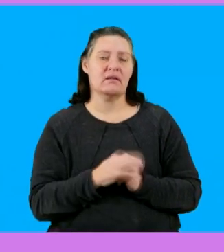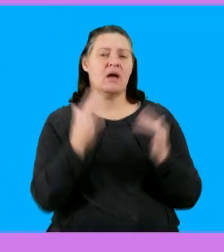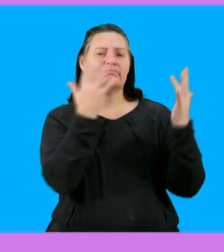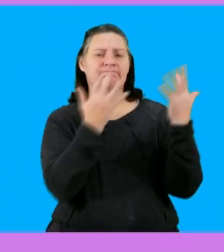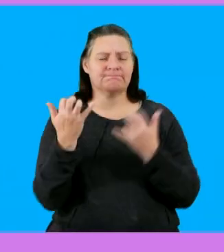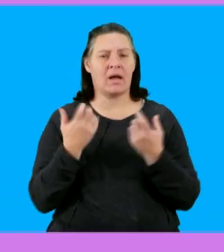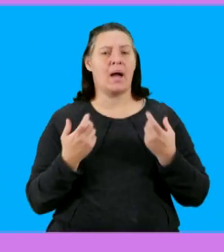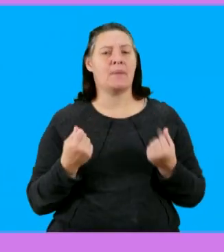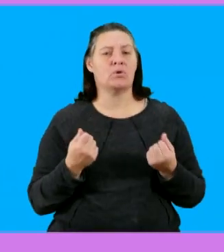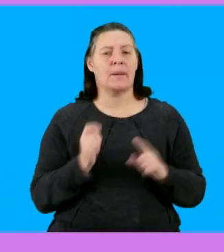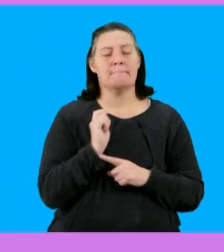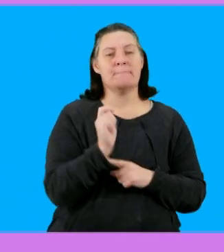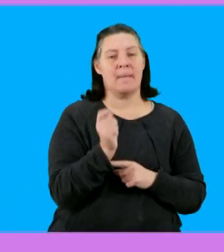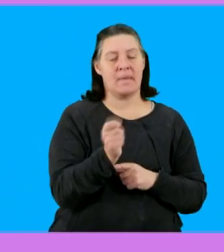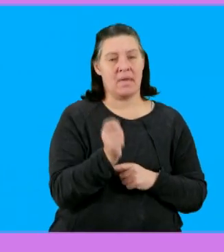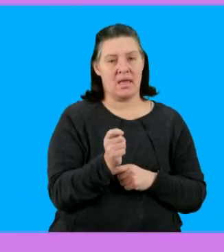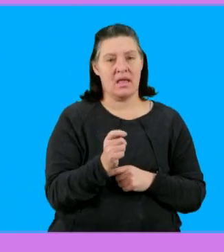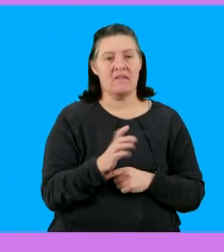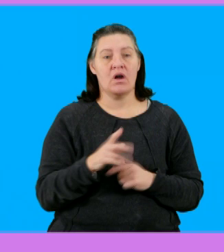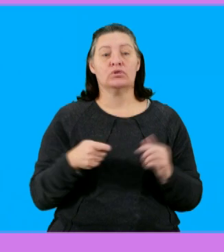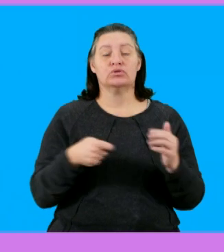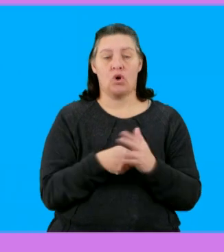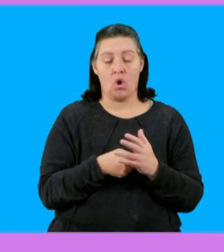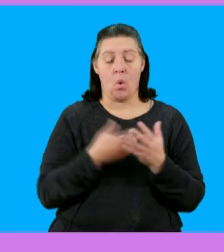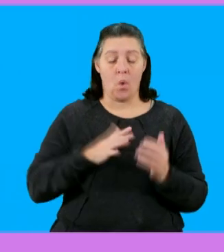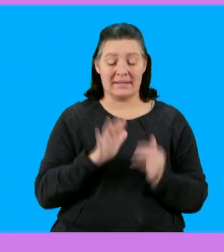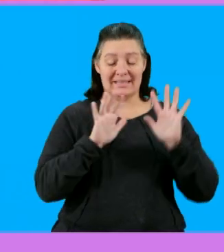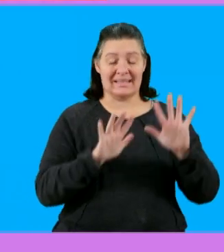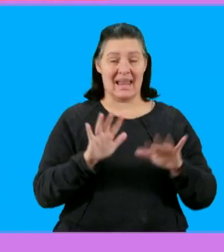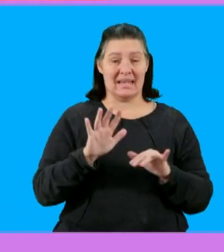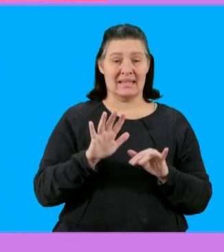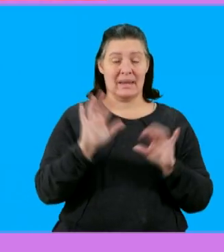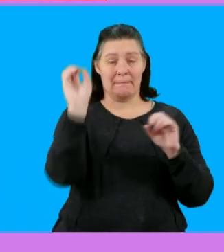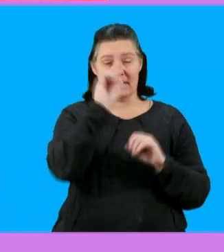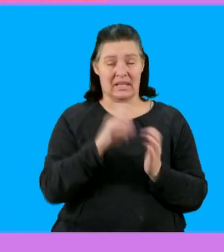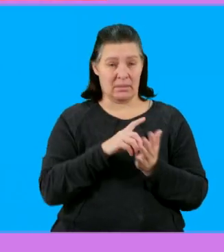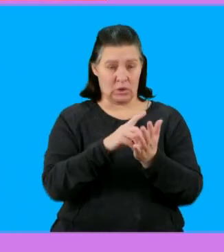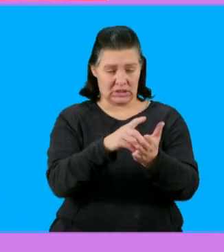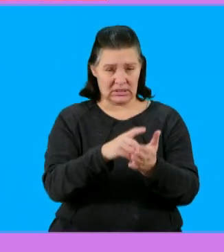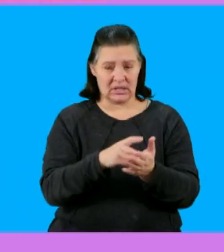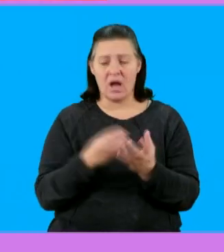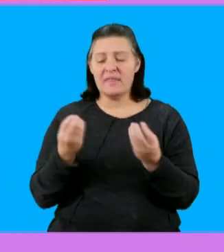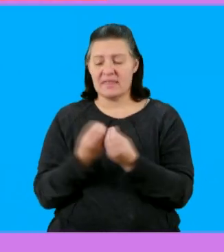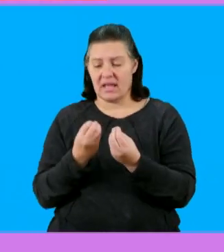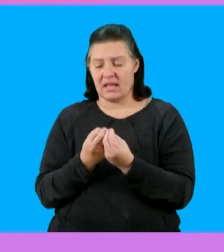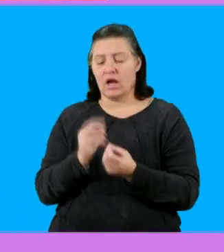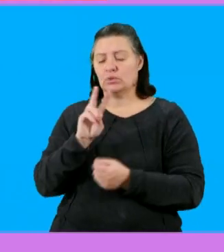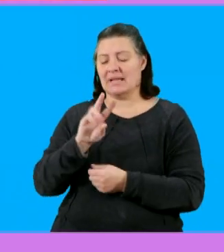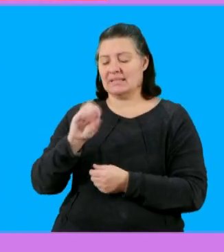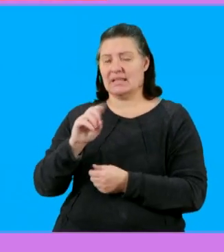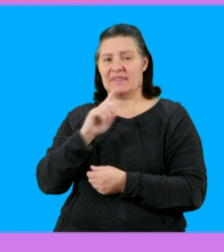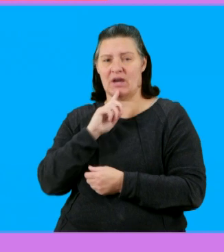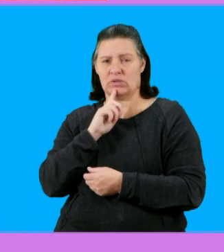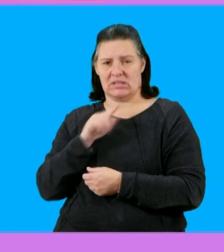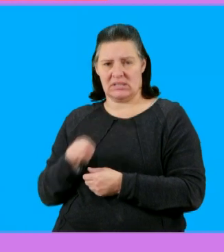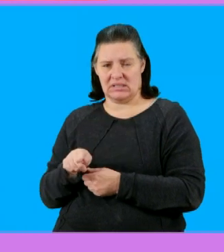said, calculate the amount payable if a store requires 10% deposit on an item that costs